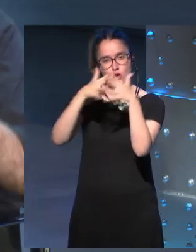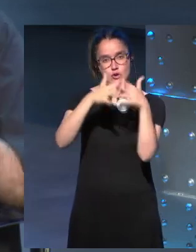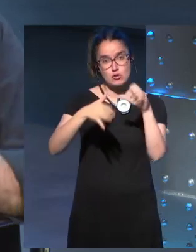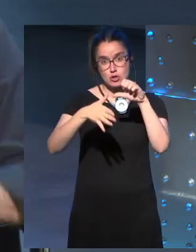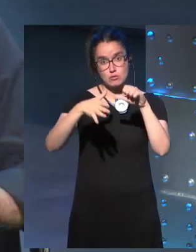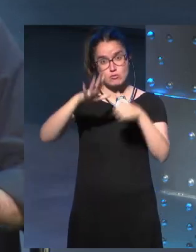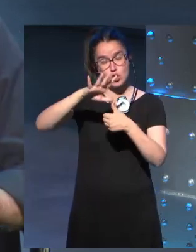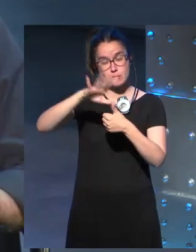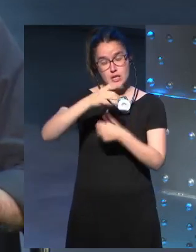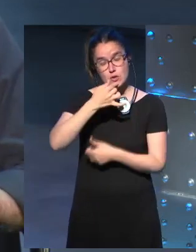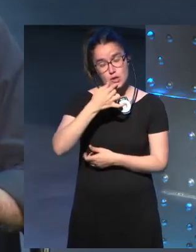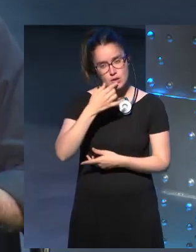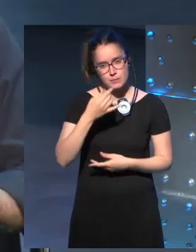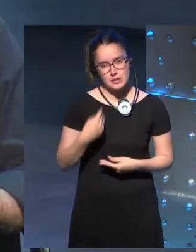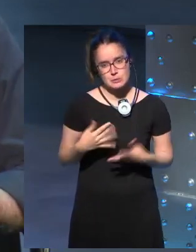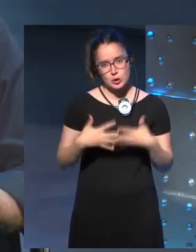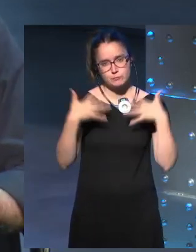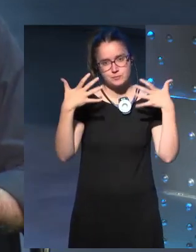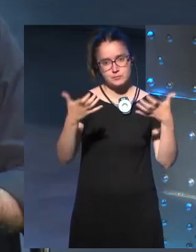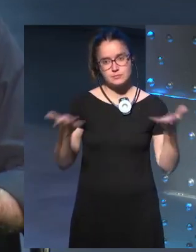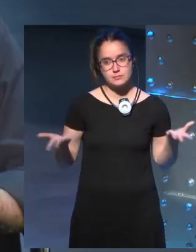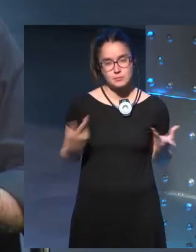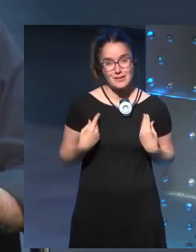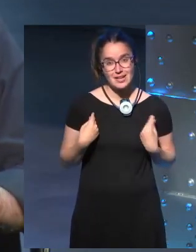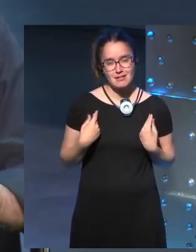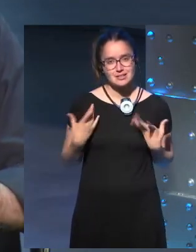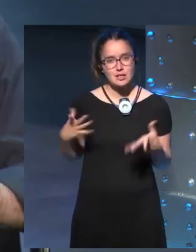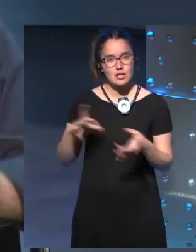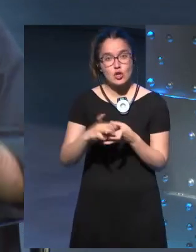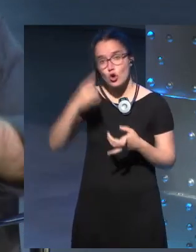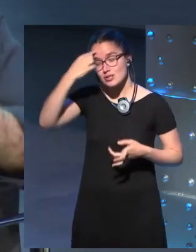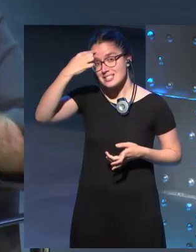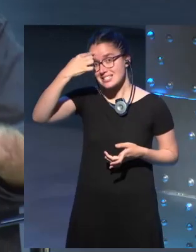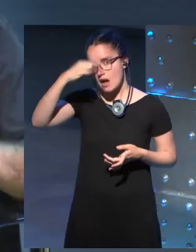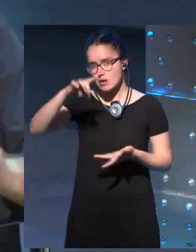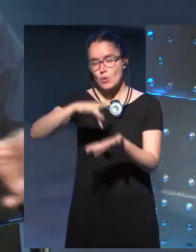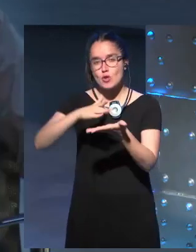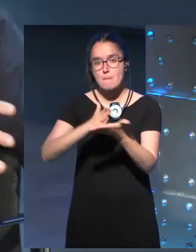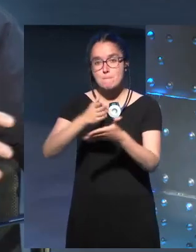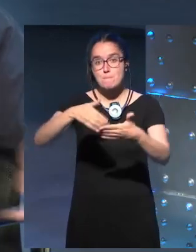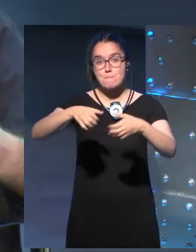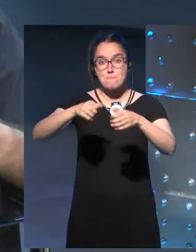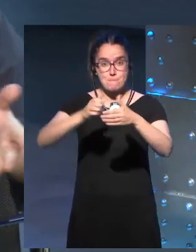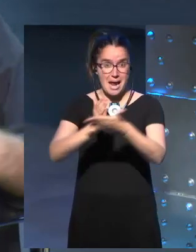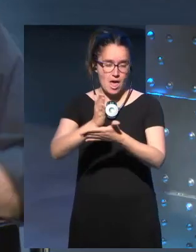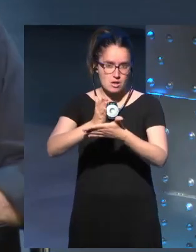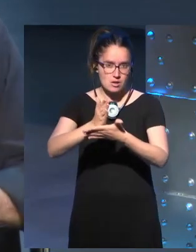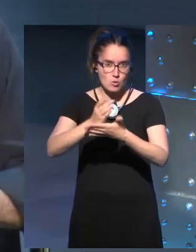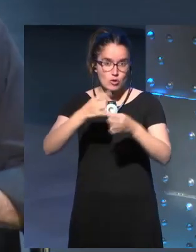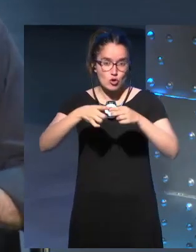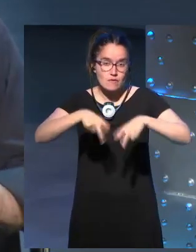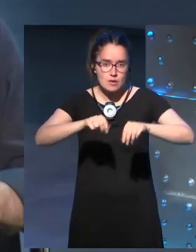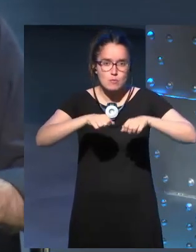thinking and to an extent living is about knowing when to end, knowing when to stop. And the problem with